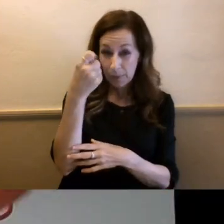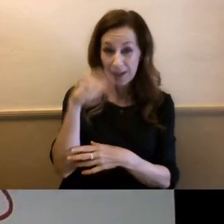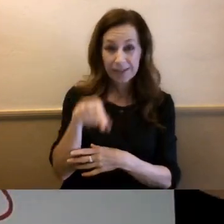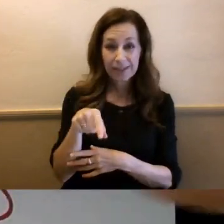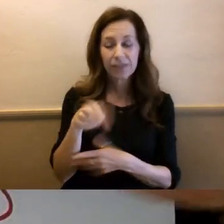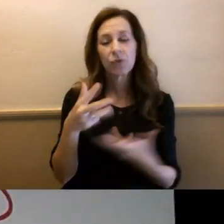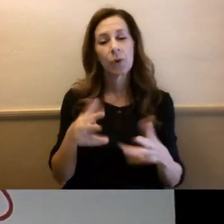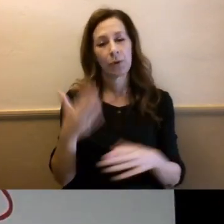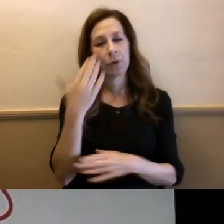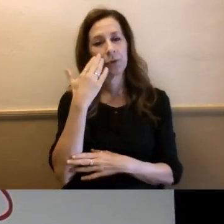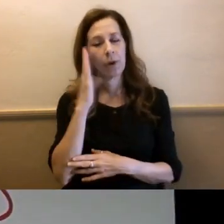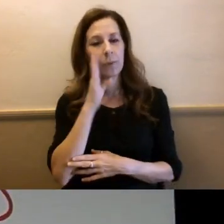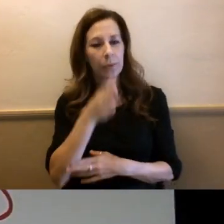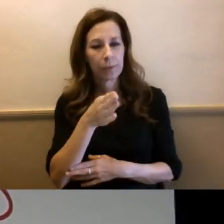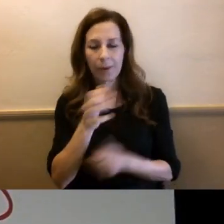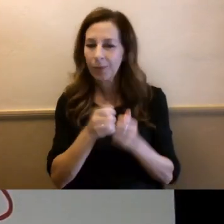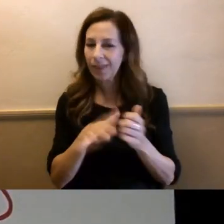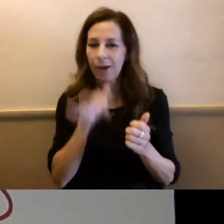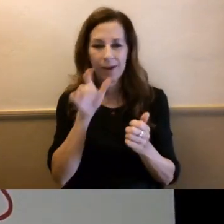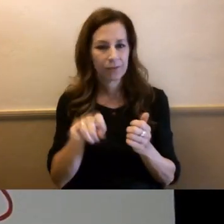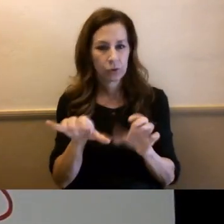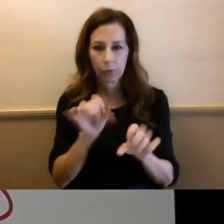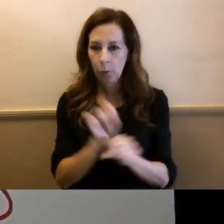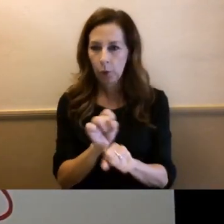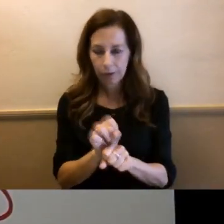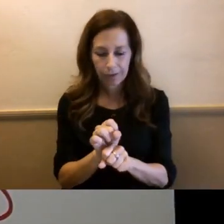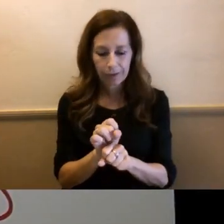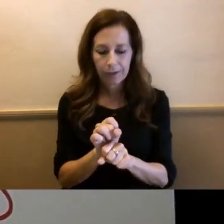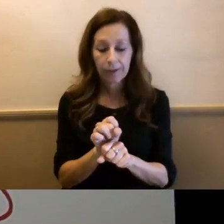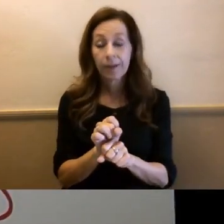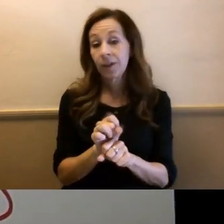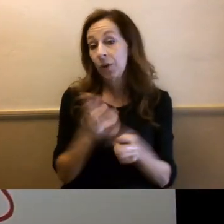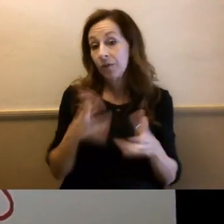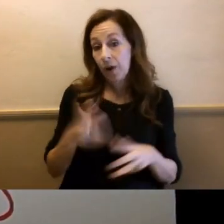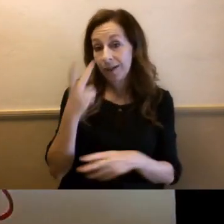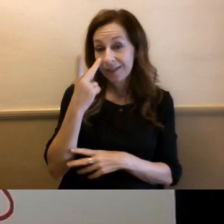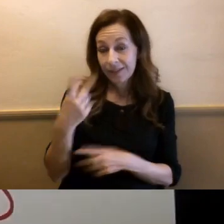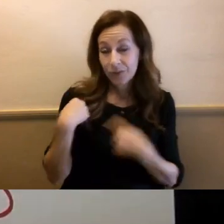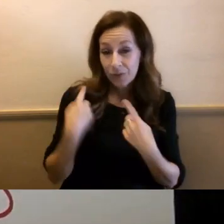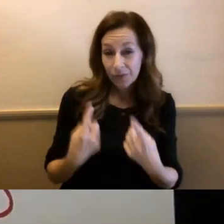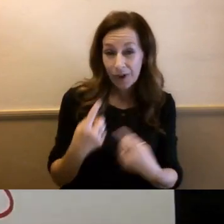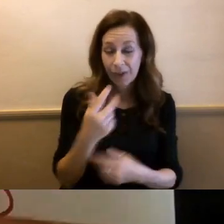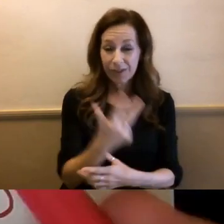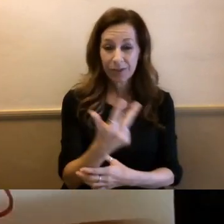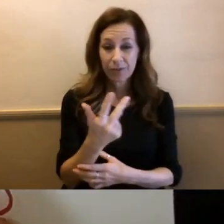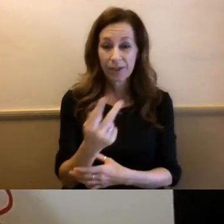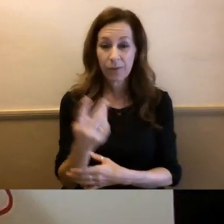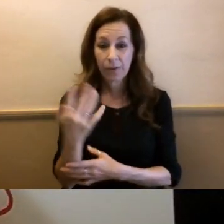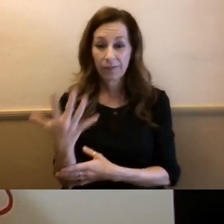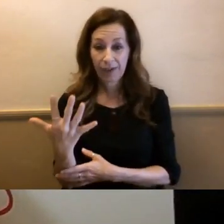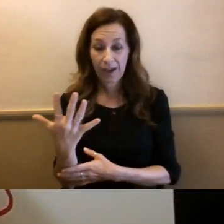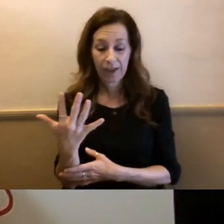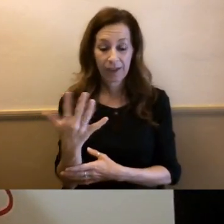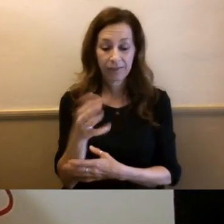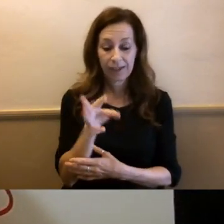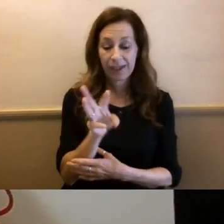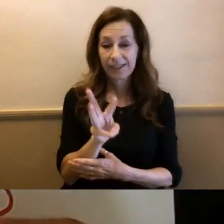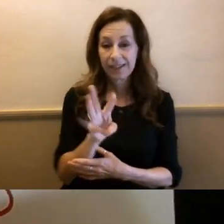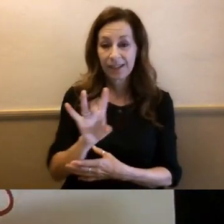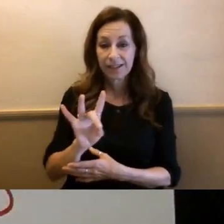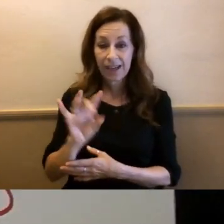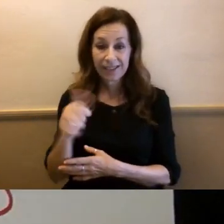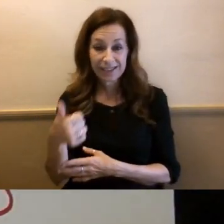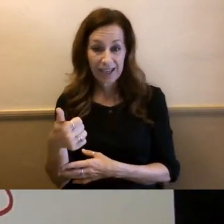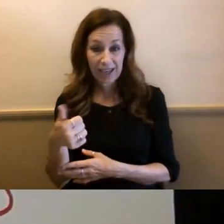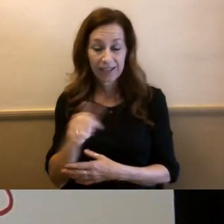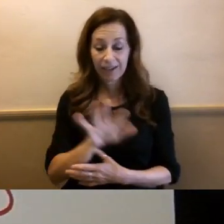memorize it, you already know what it's going to be without having to do work. So the ones that we've already seen so far was the 3, 4, 5, the 6, 8,